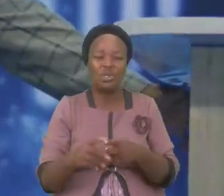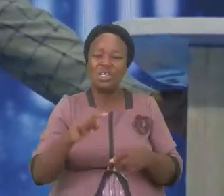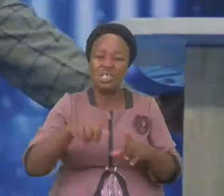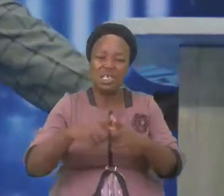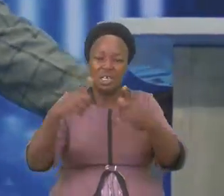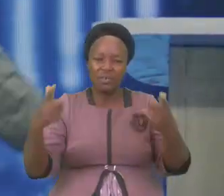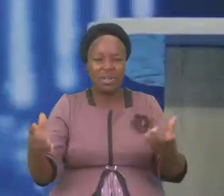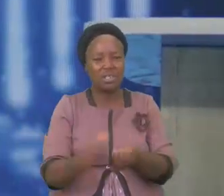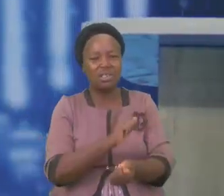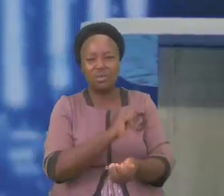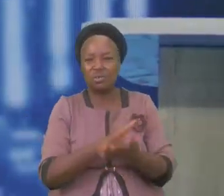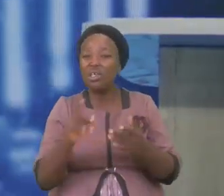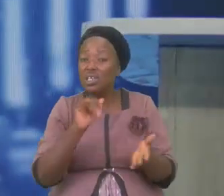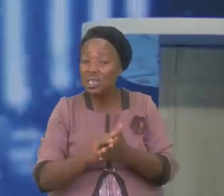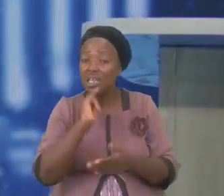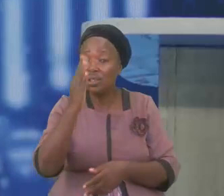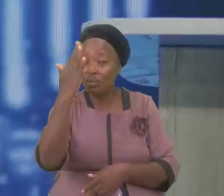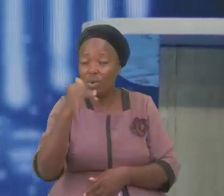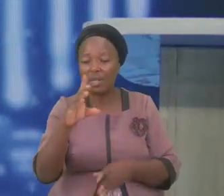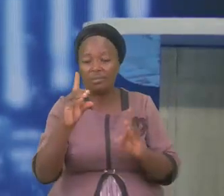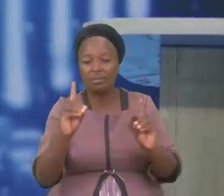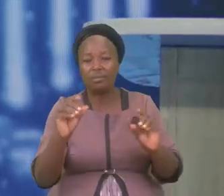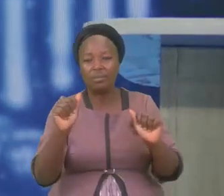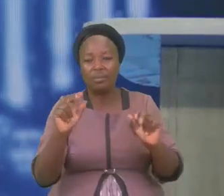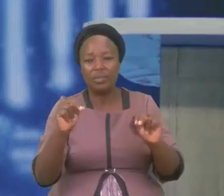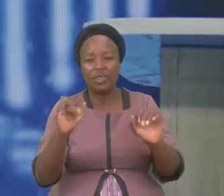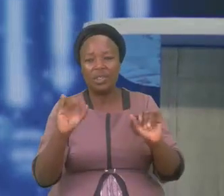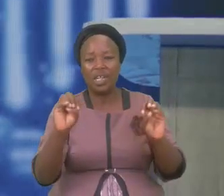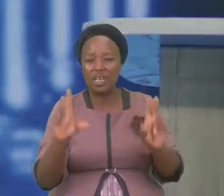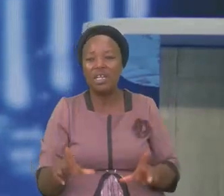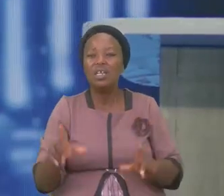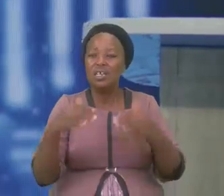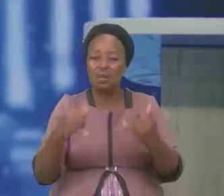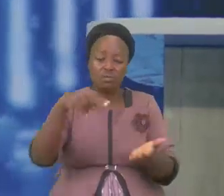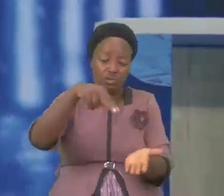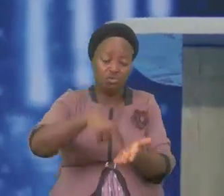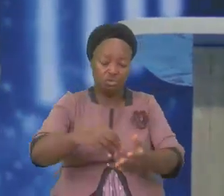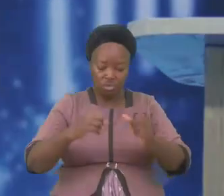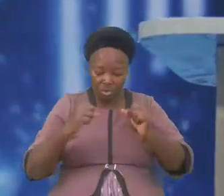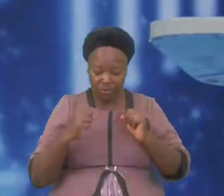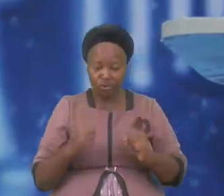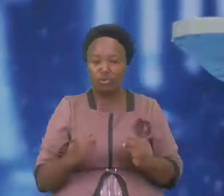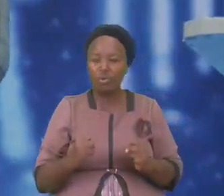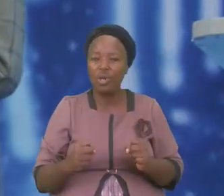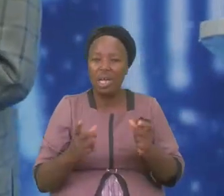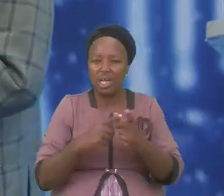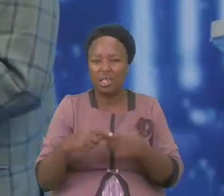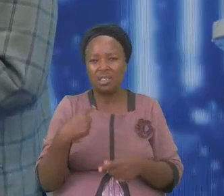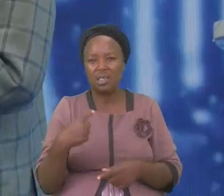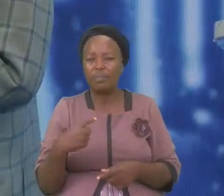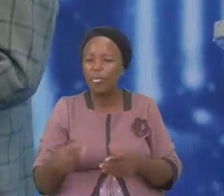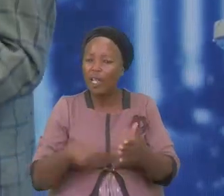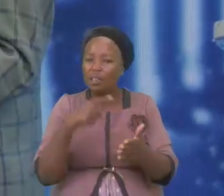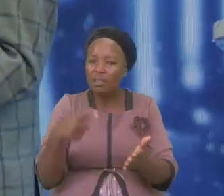took his stand and he said, this is Babylon. We're here. I didn't want to be